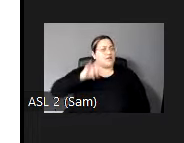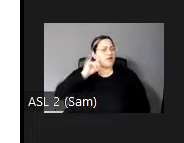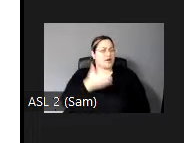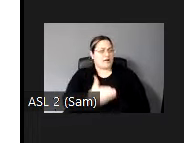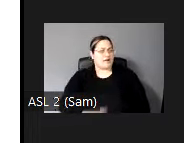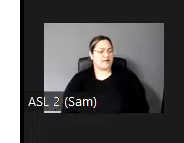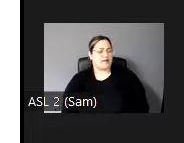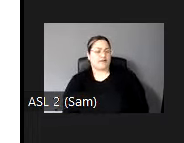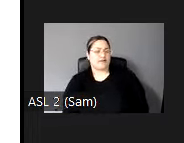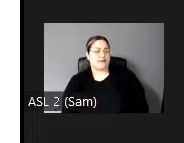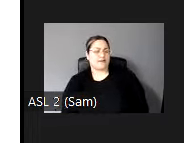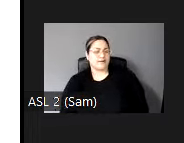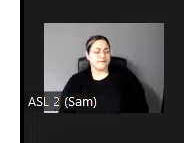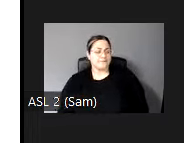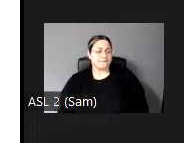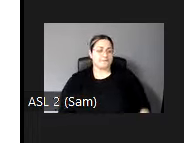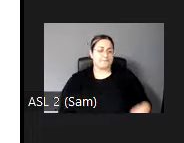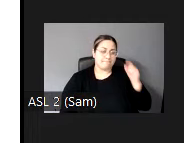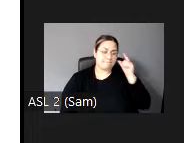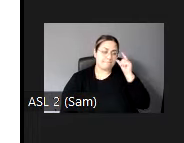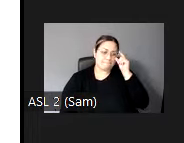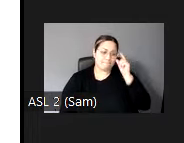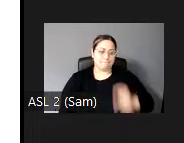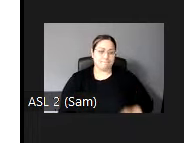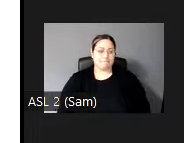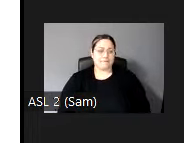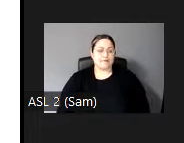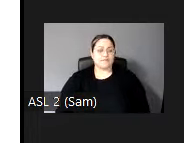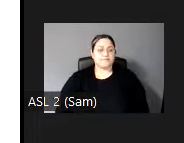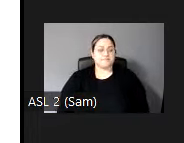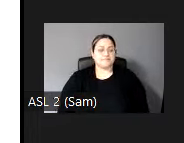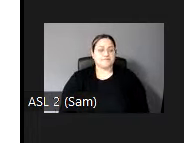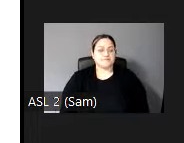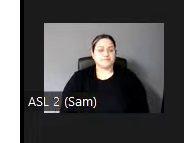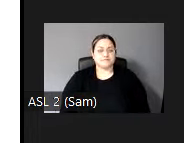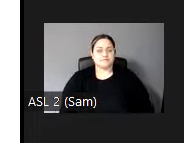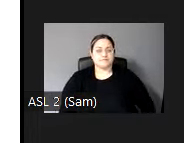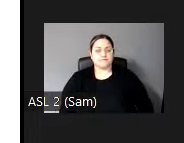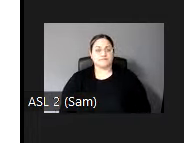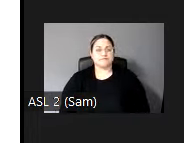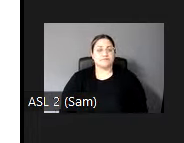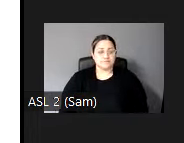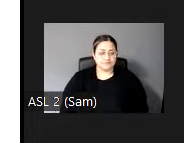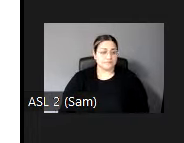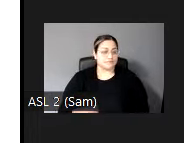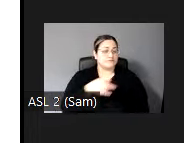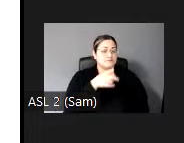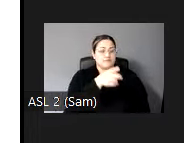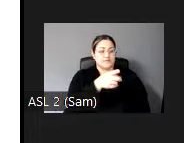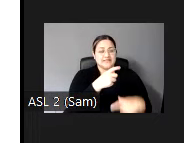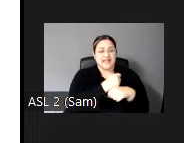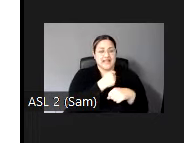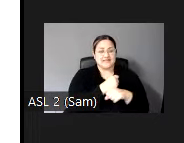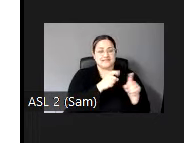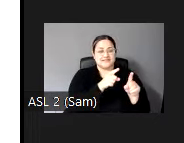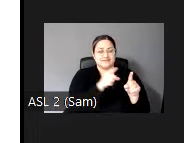or Alzheimer's by 1 year, that'd be 236,000 fewer cases. If you do it by 5 years, it's over